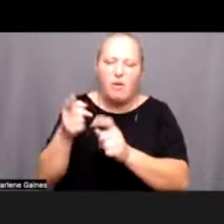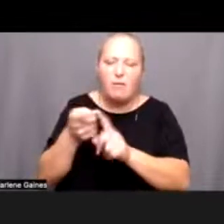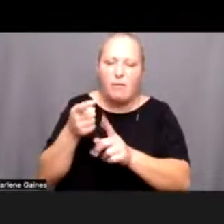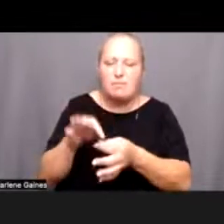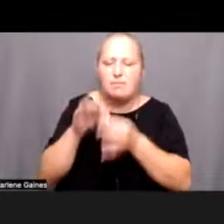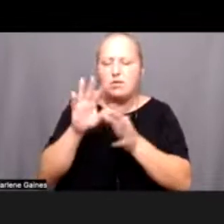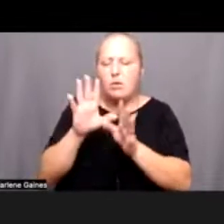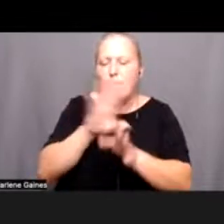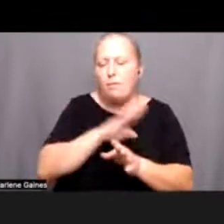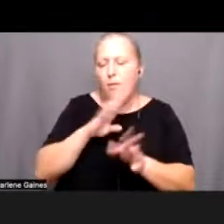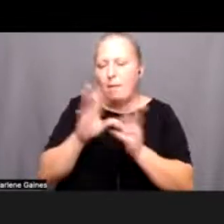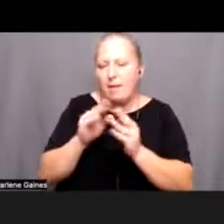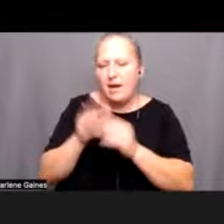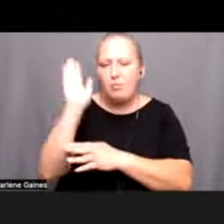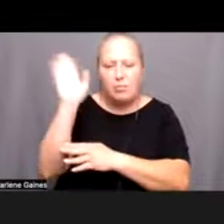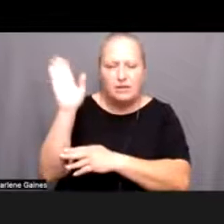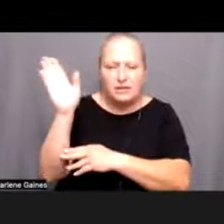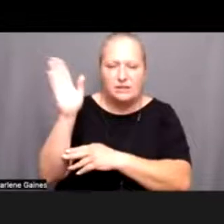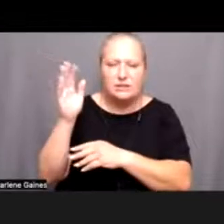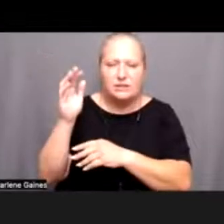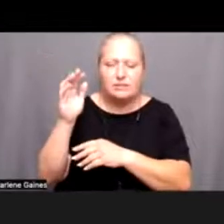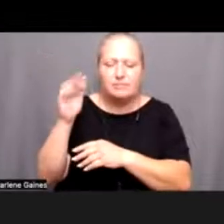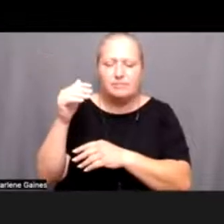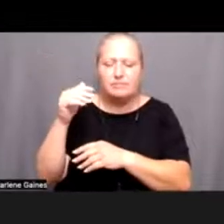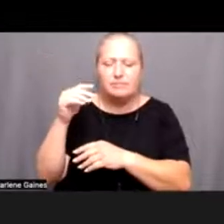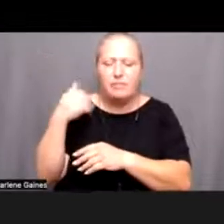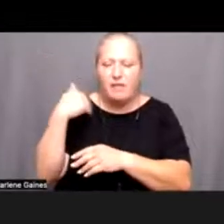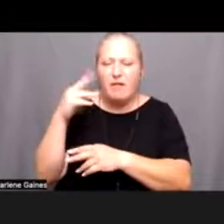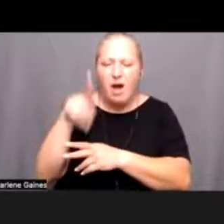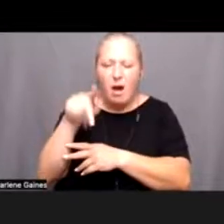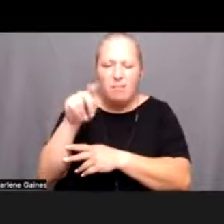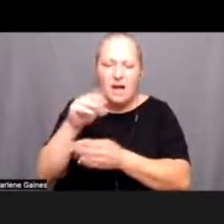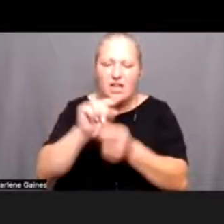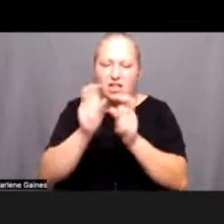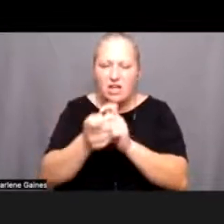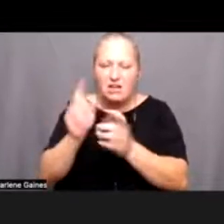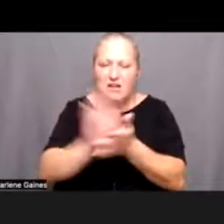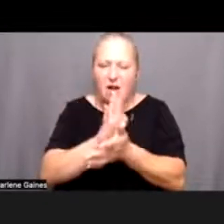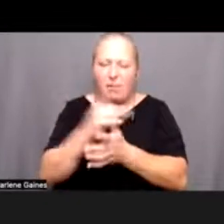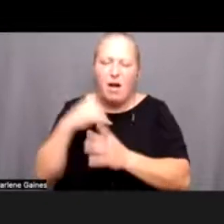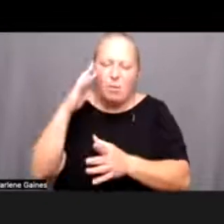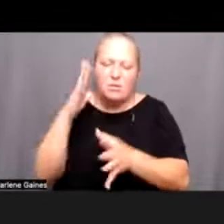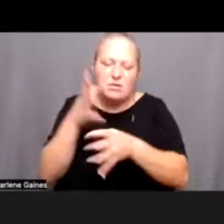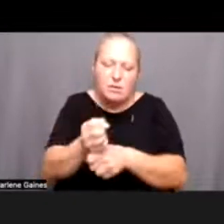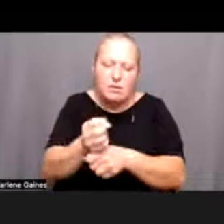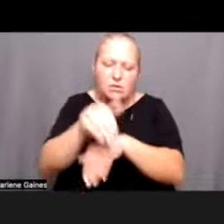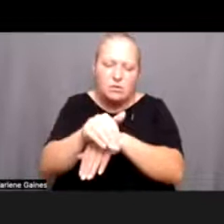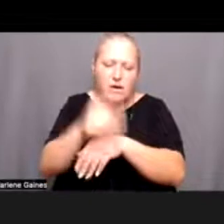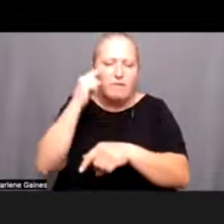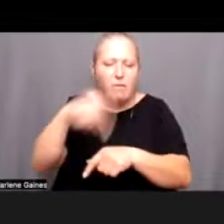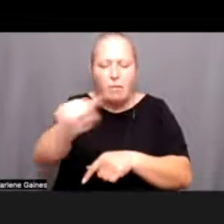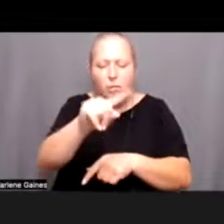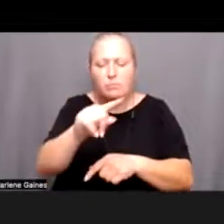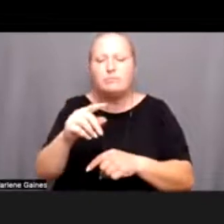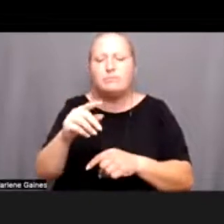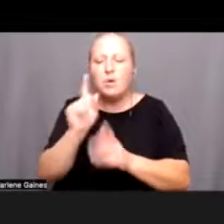meeting presentation. There have been updates and changes to the document that I'll summarize for the board this evening. In